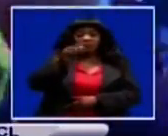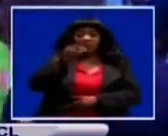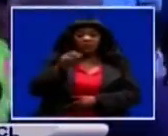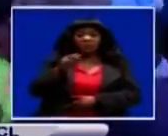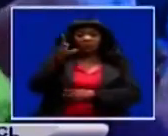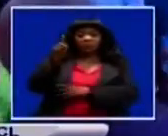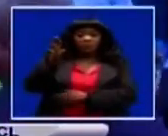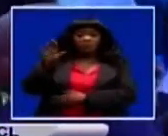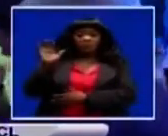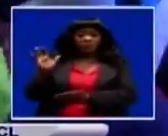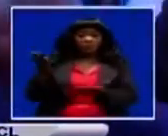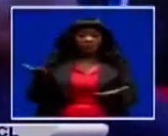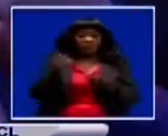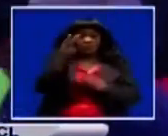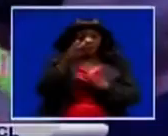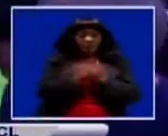of Congo.